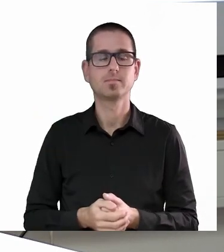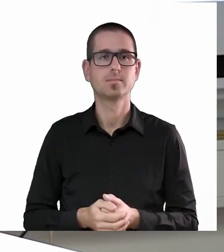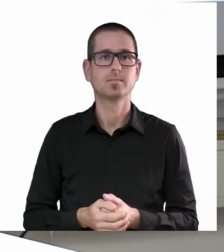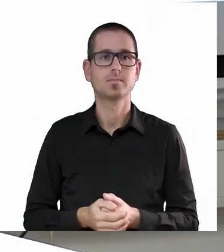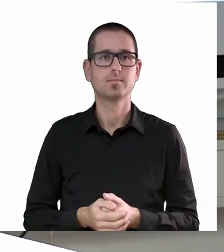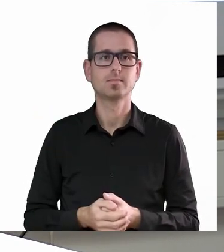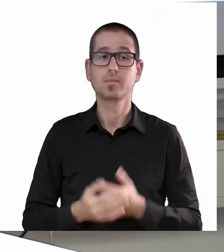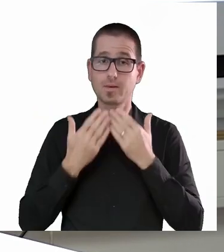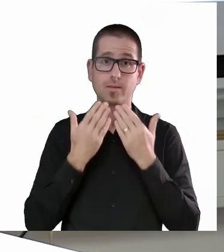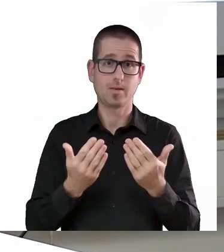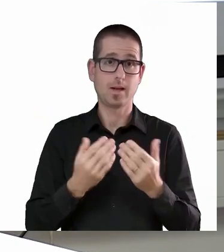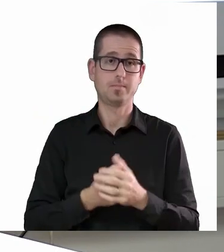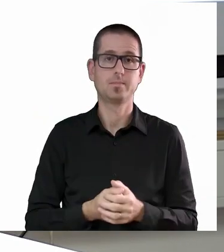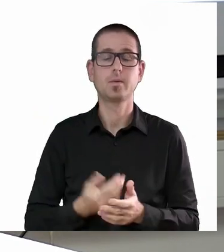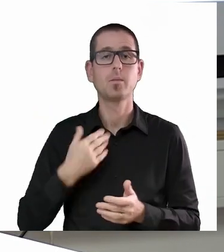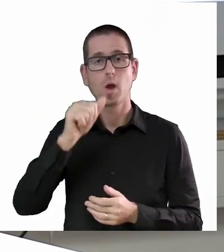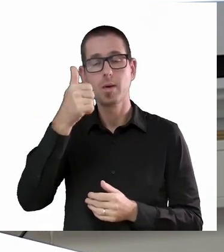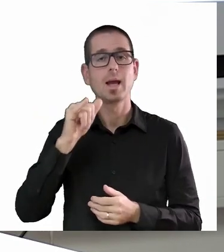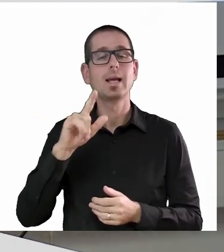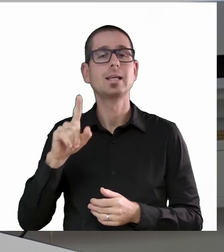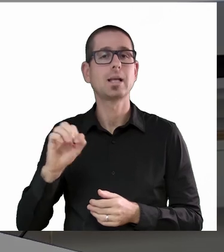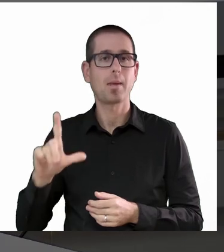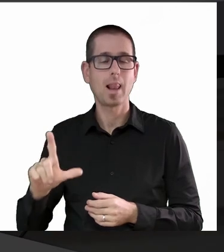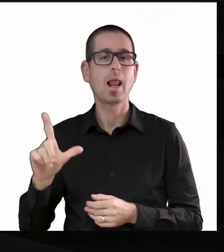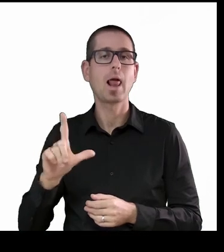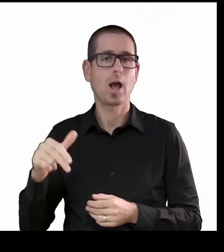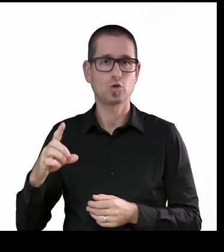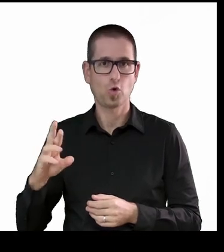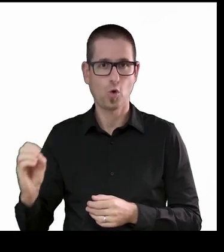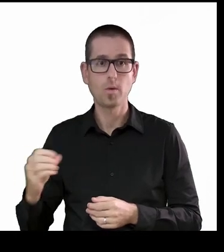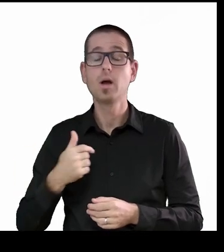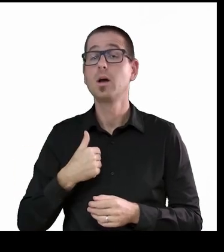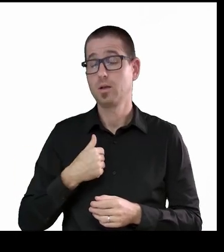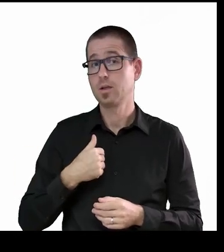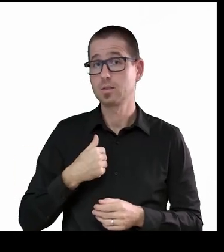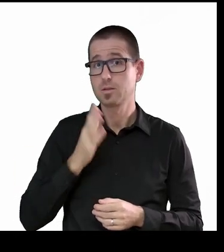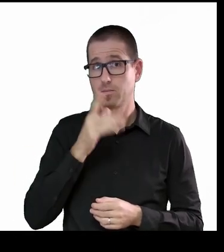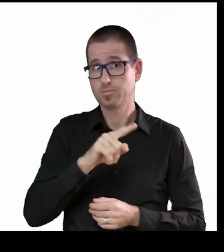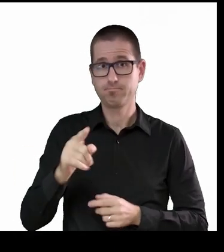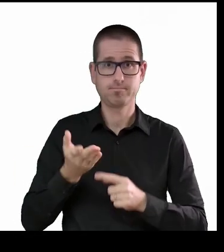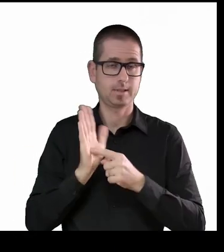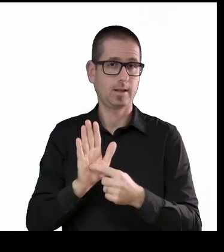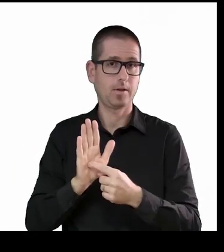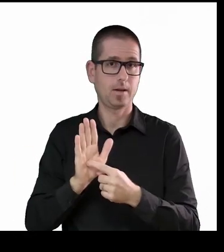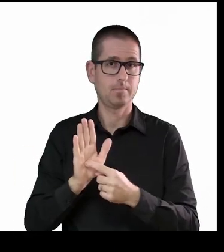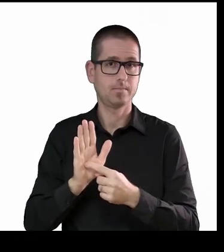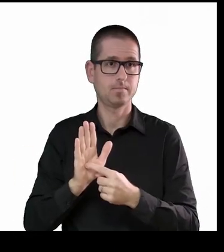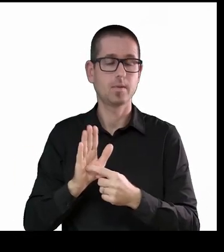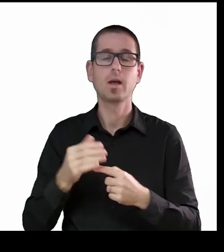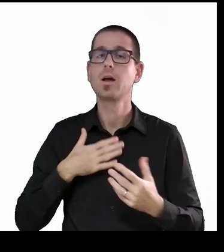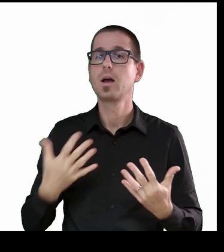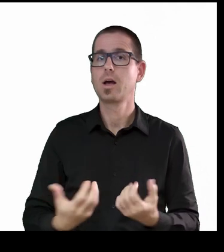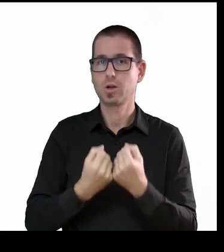Well, thank you. My name is Isabel Leandro, and I will be introducing a